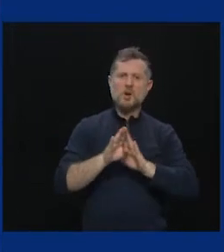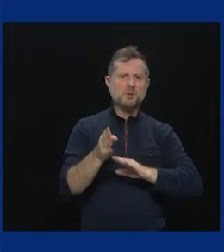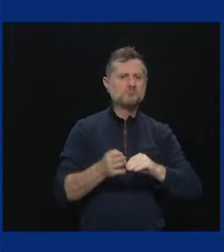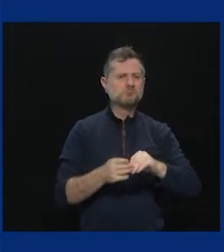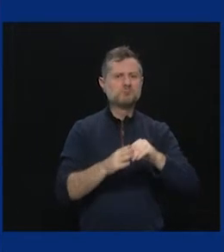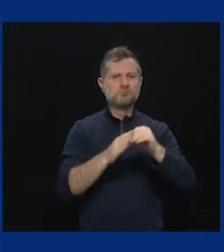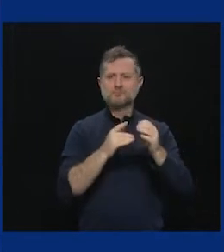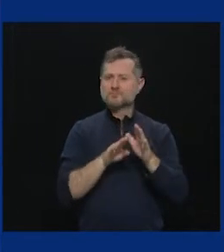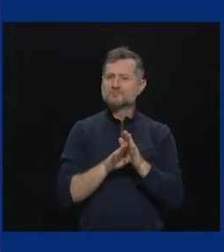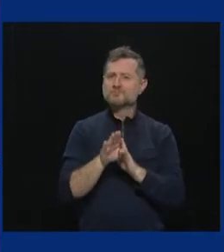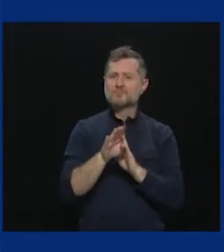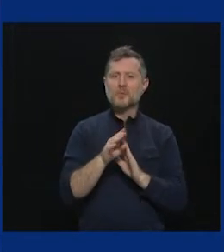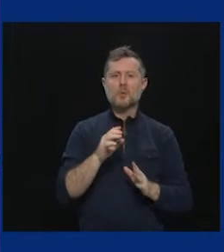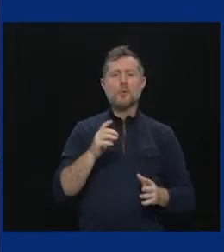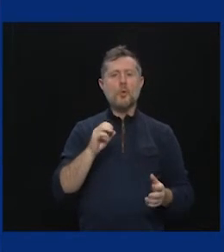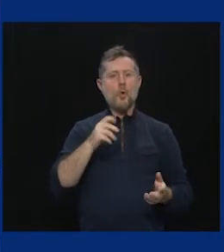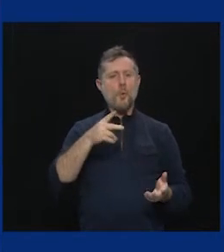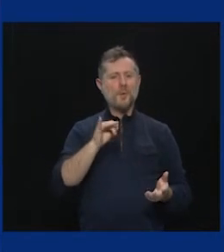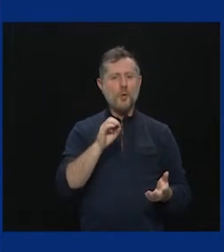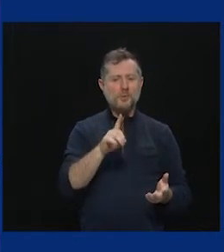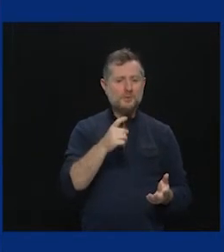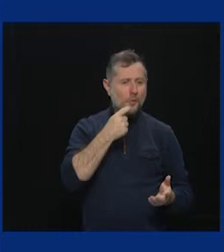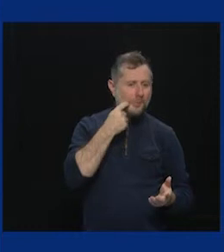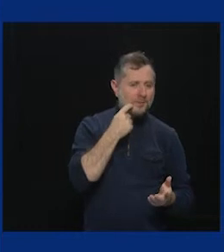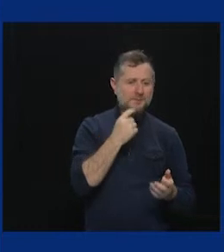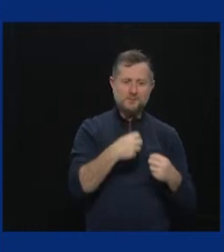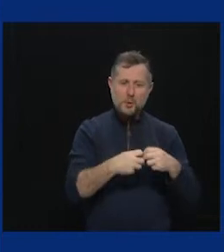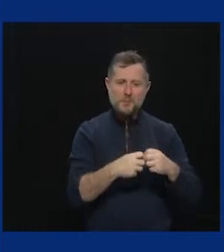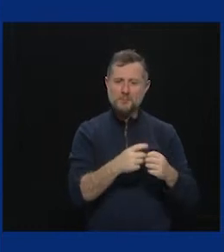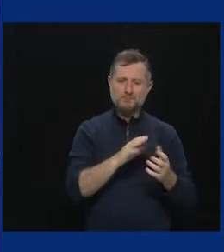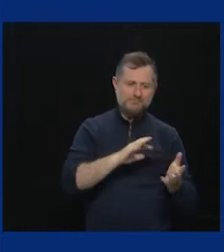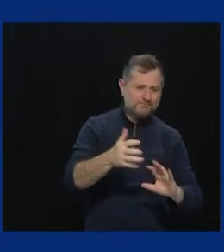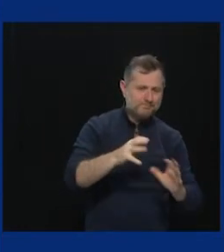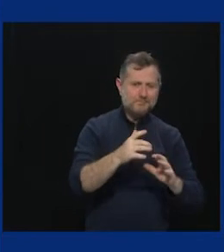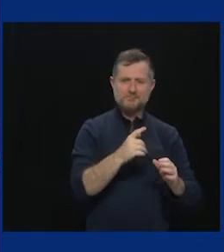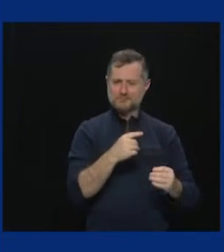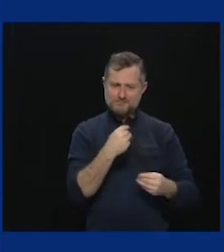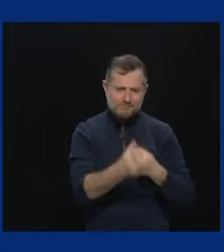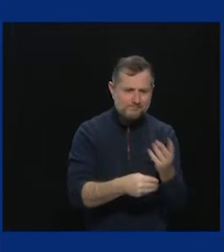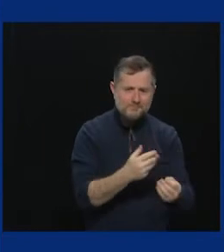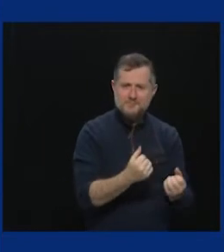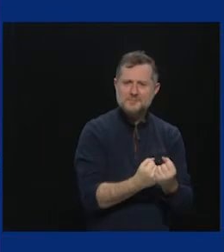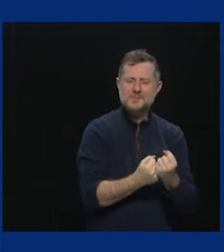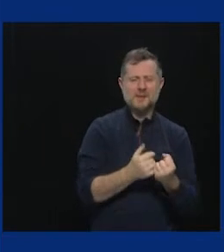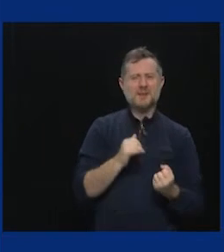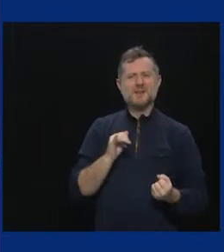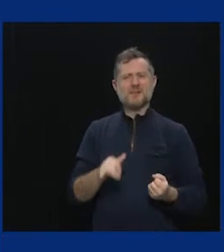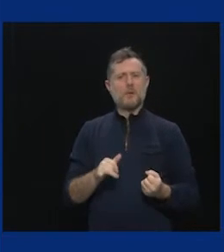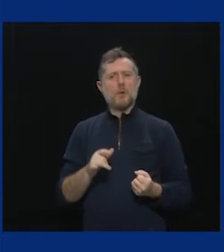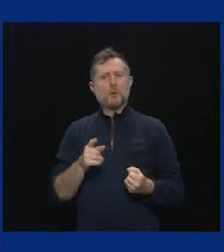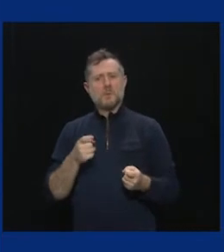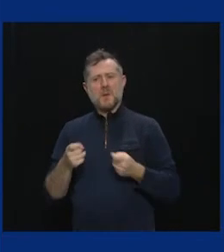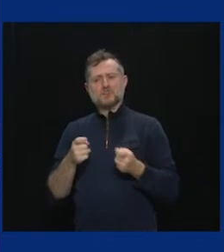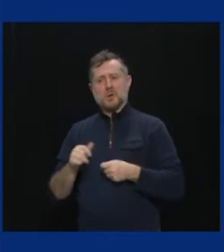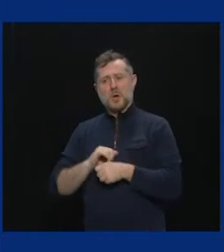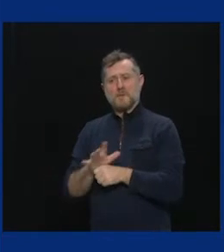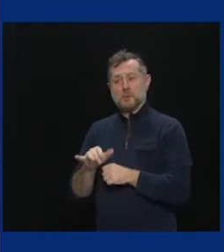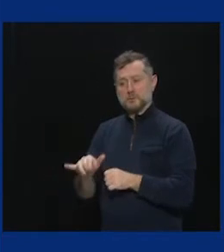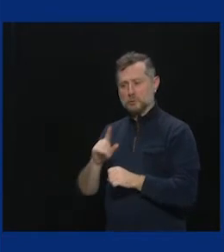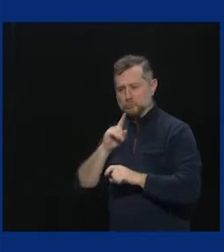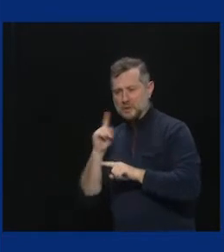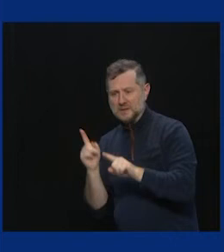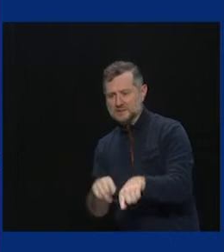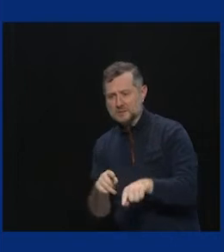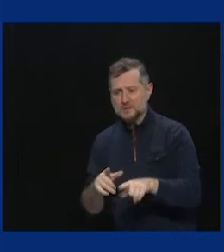recently, managed our state's COVID response. We here at the museum are honored to have her here